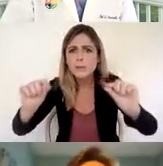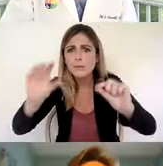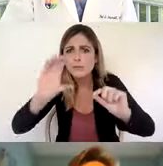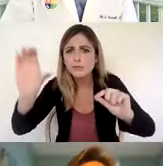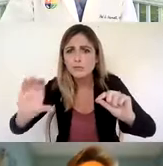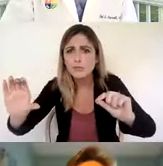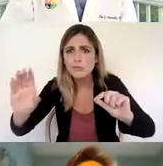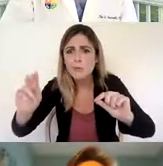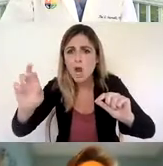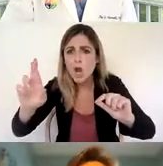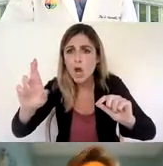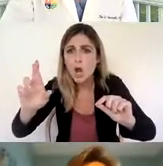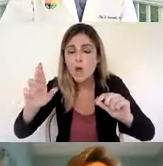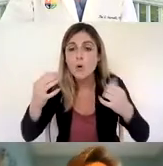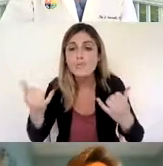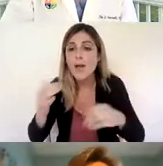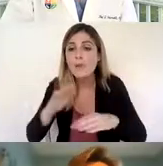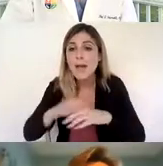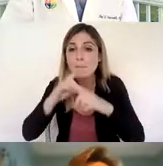Oh, now you're muted.